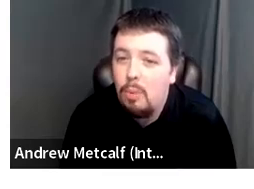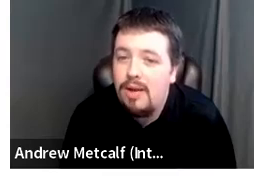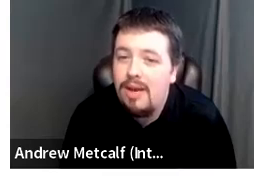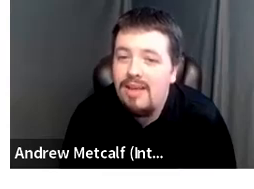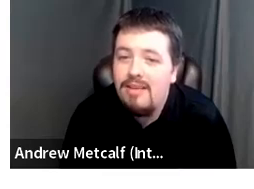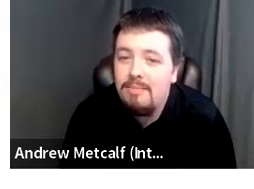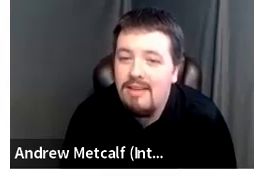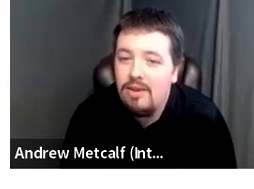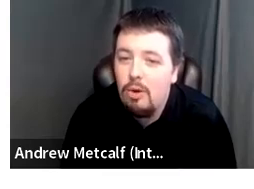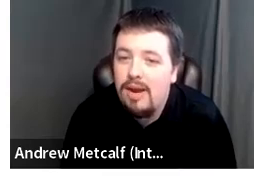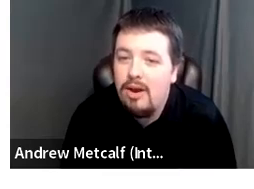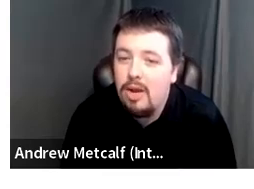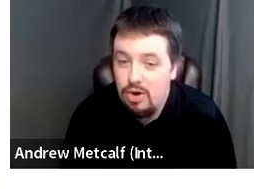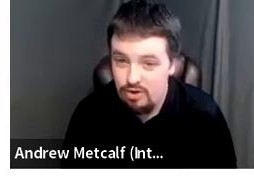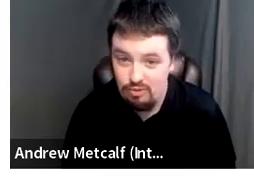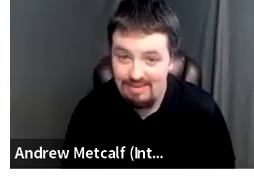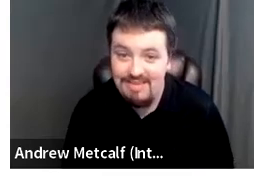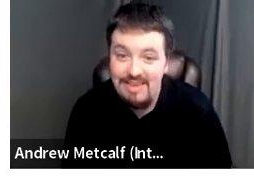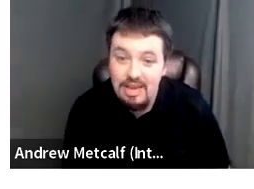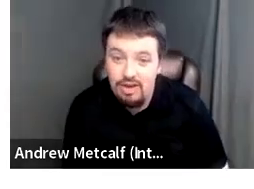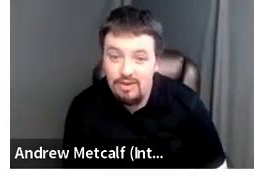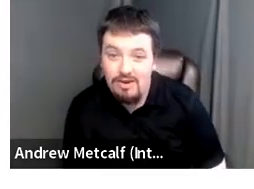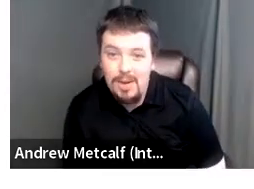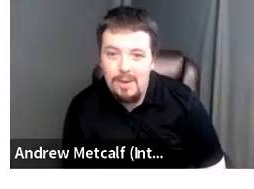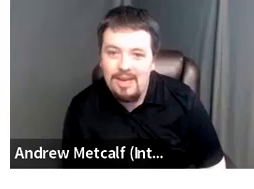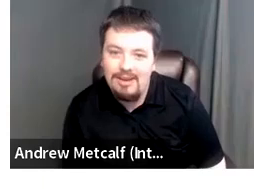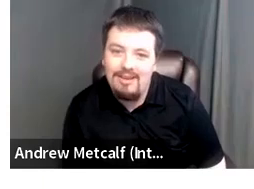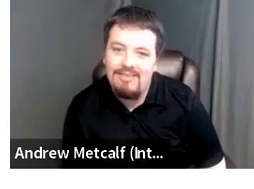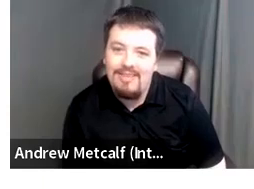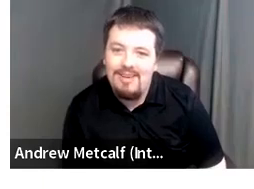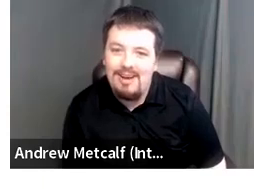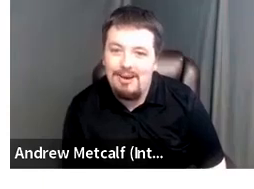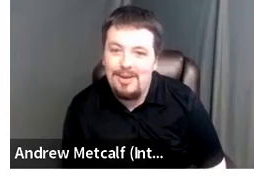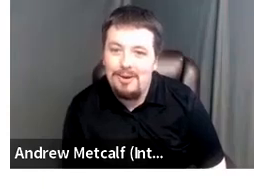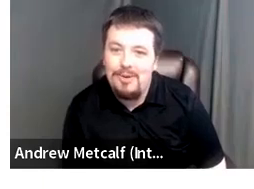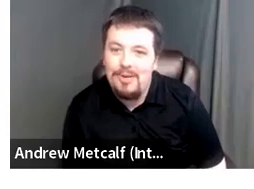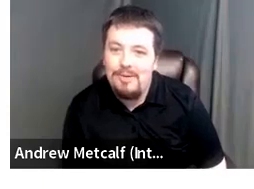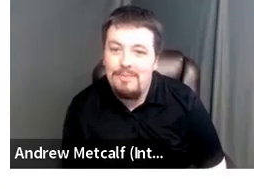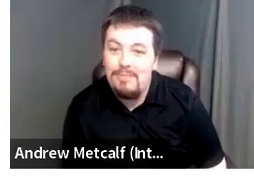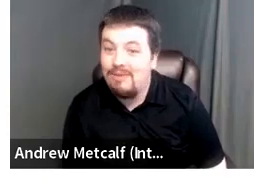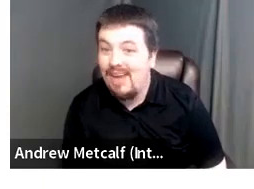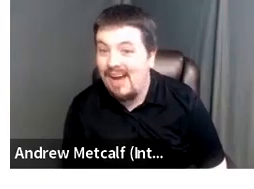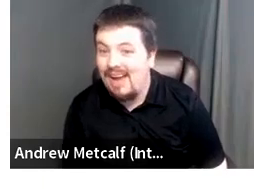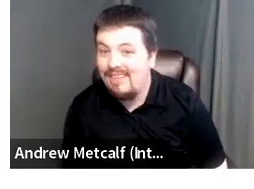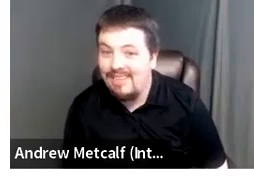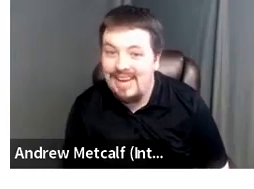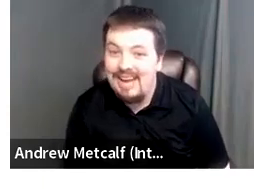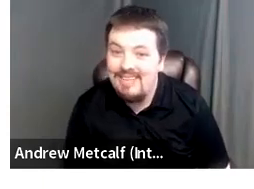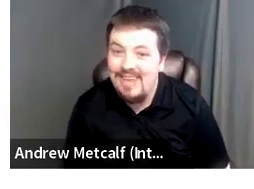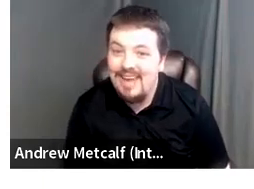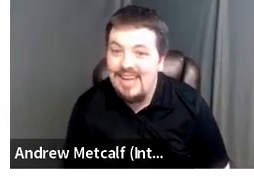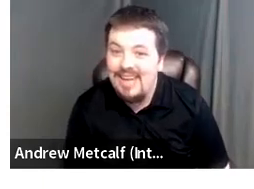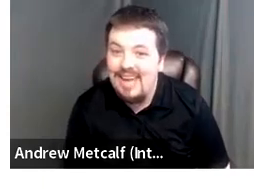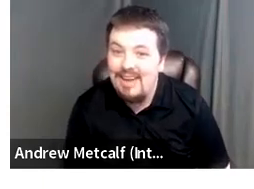have an open space, an open area where you can really see each other. Because You know, people of the eyes, like